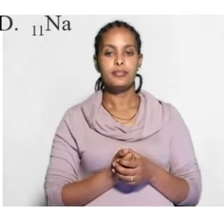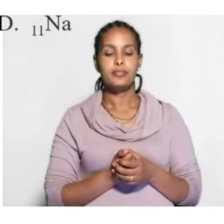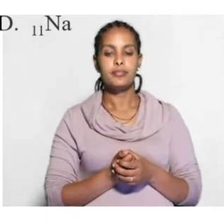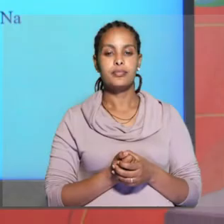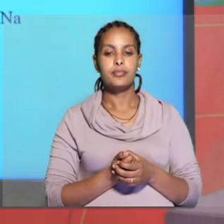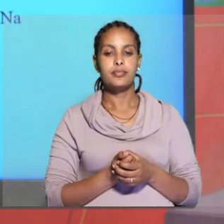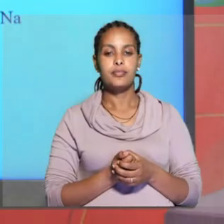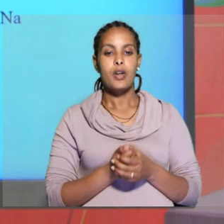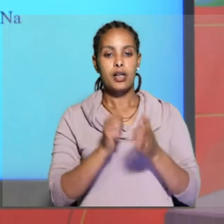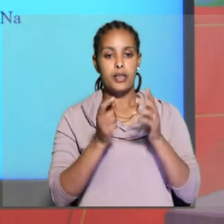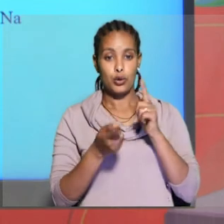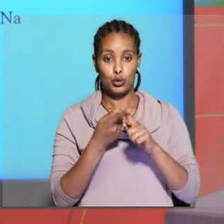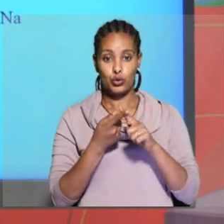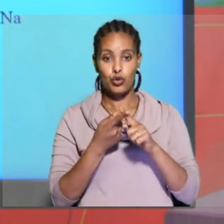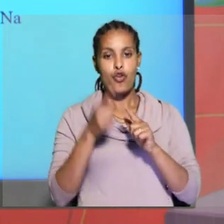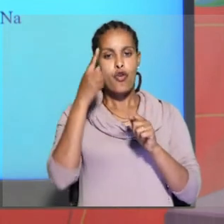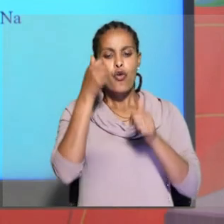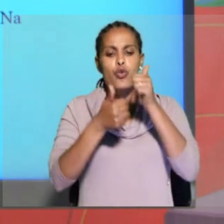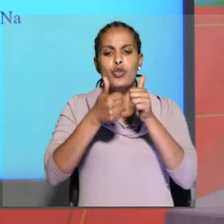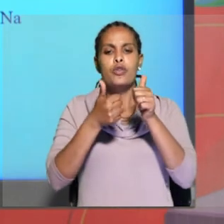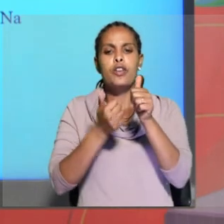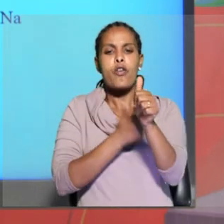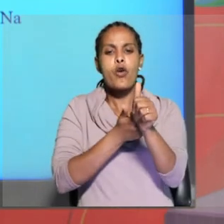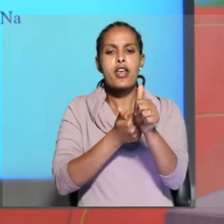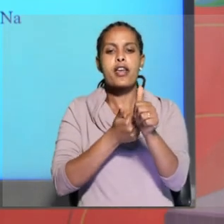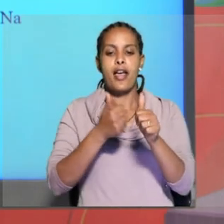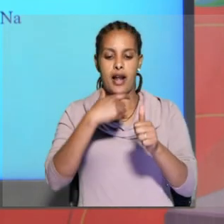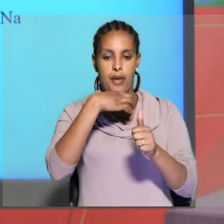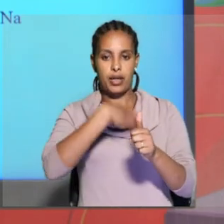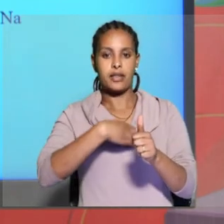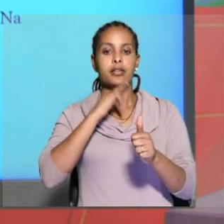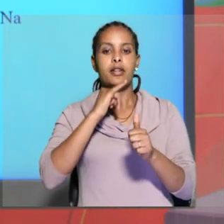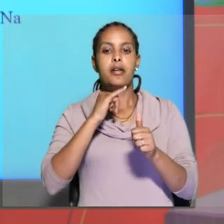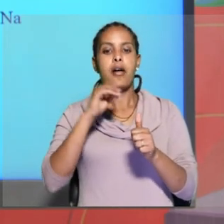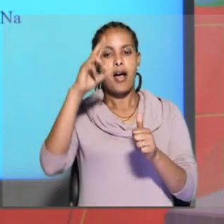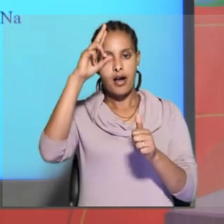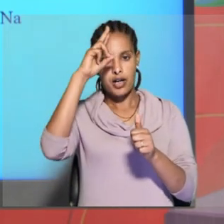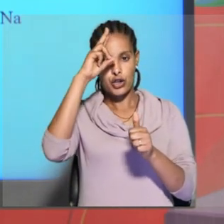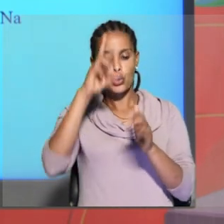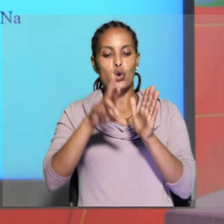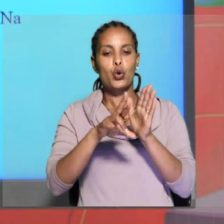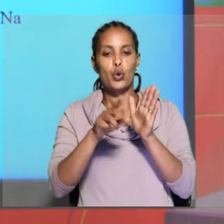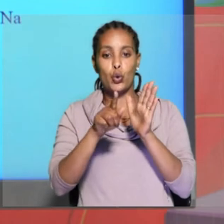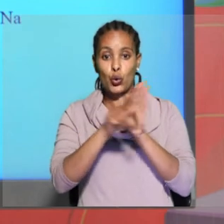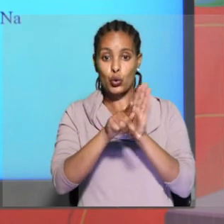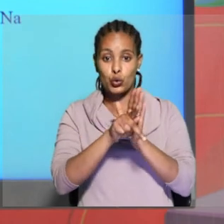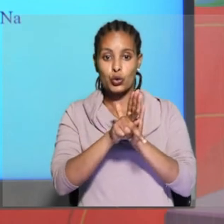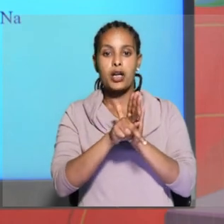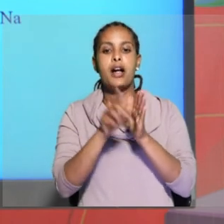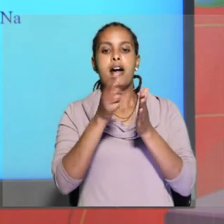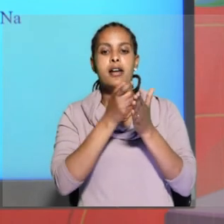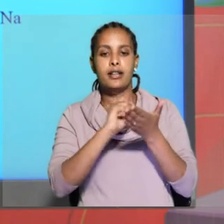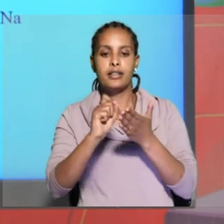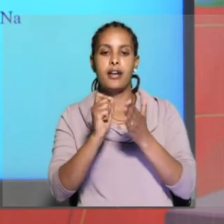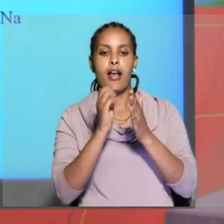Three unpaired electrons. Number two, for which of the following elements is Hund's rule used in writing electronic